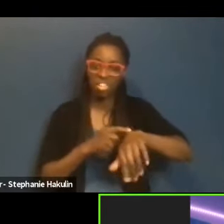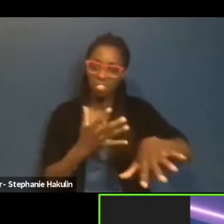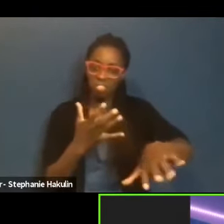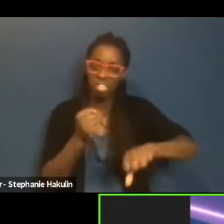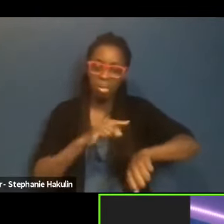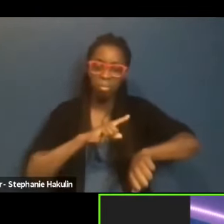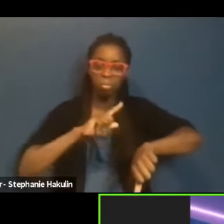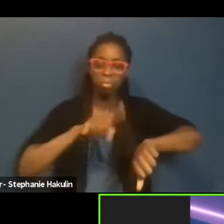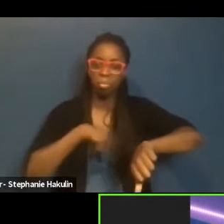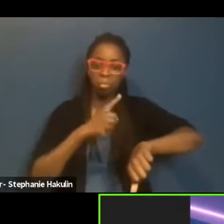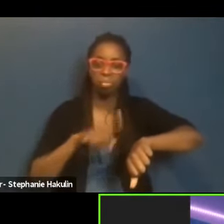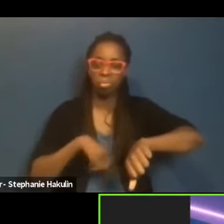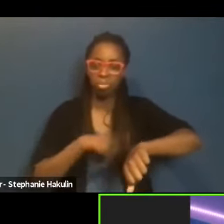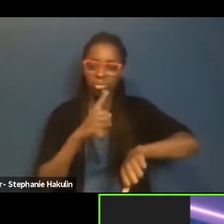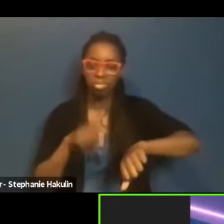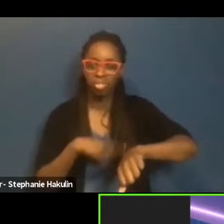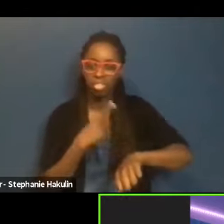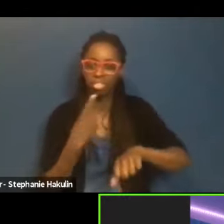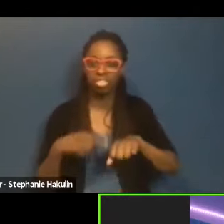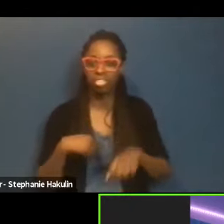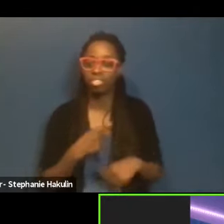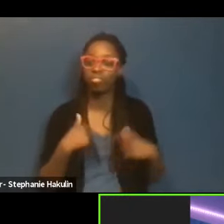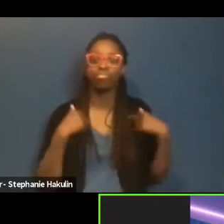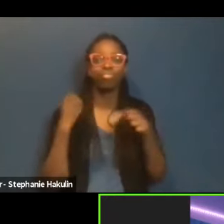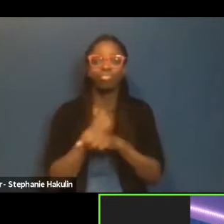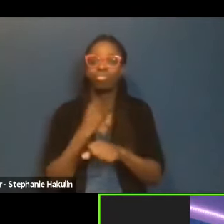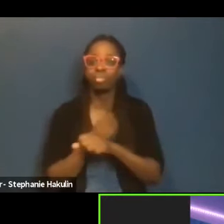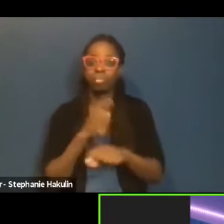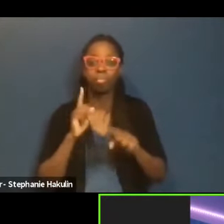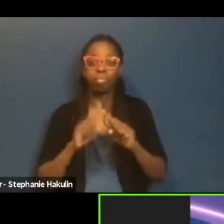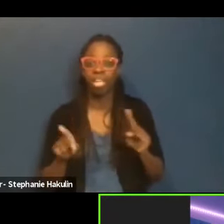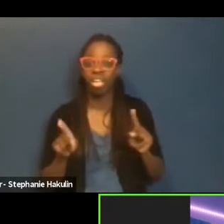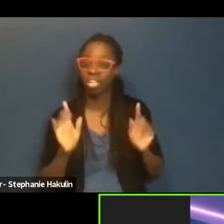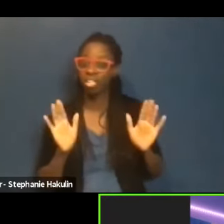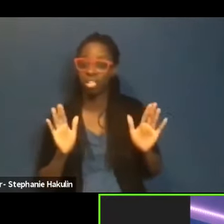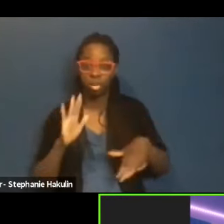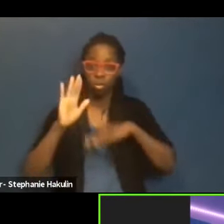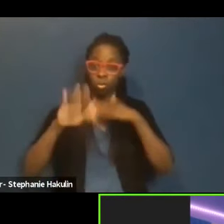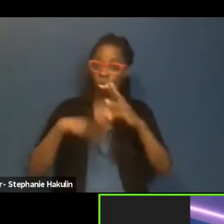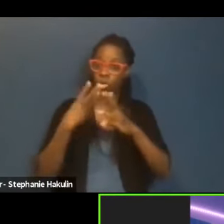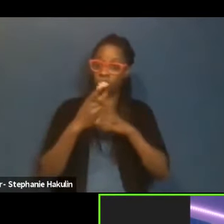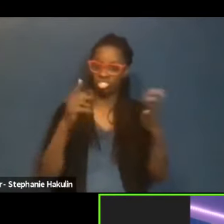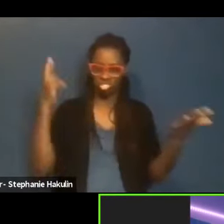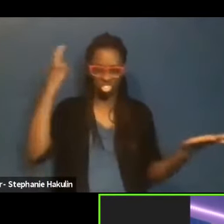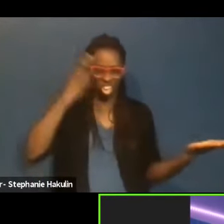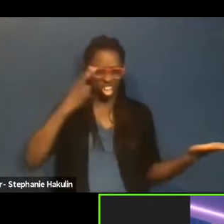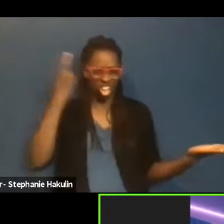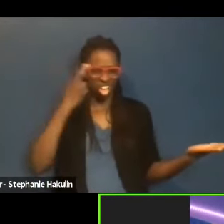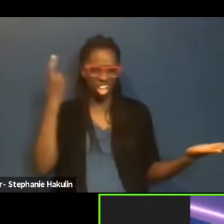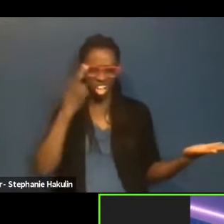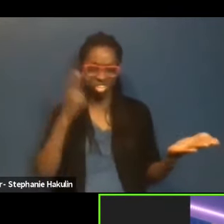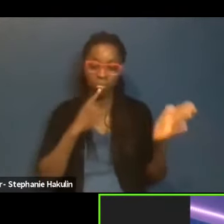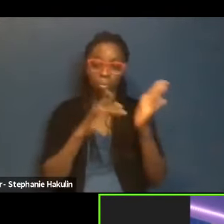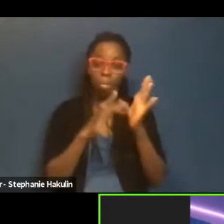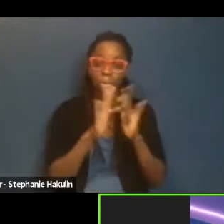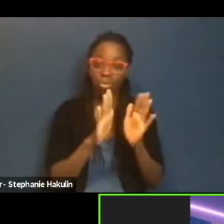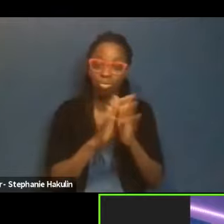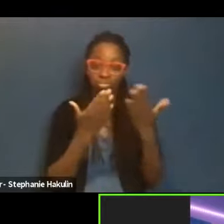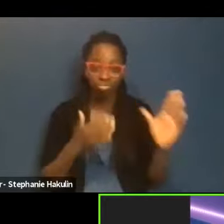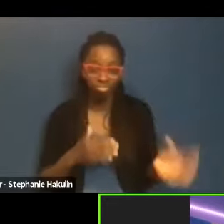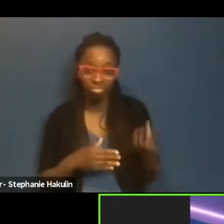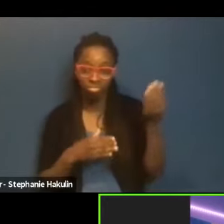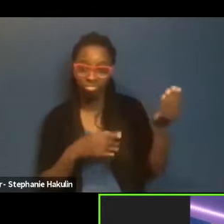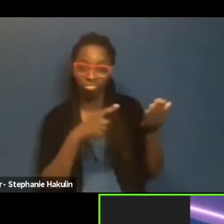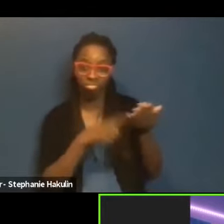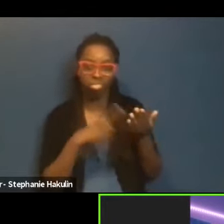still. The way the world ciphers a viper might be the reason to keep a Bible still. Let's pretend that everything is all right. And it's going to stay the way until a